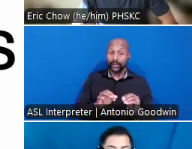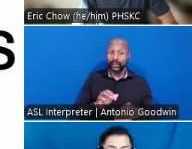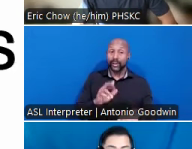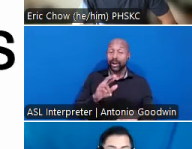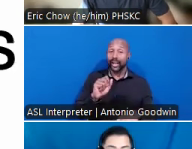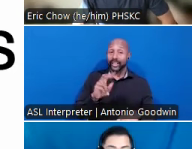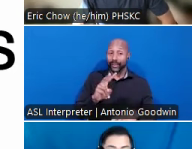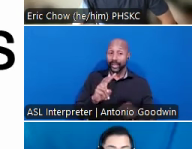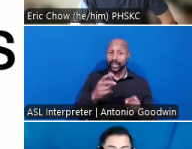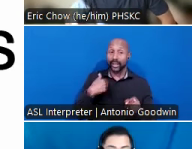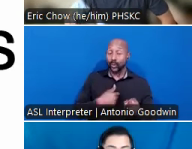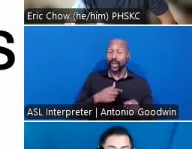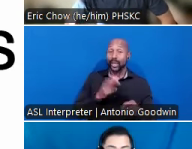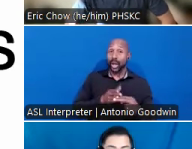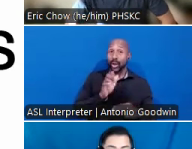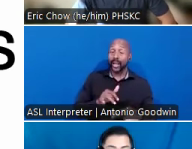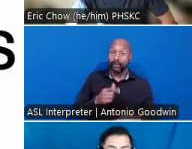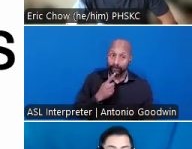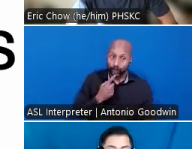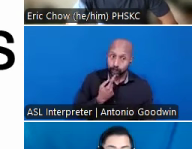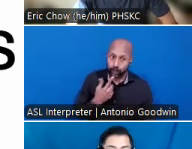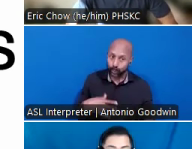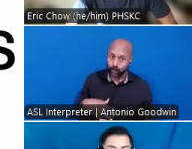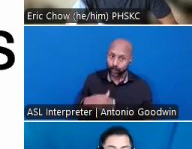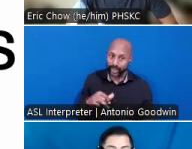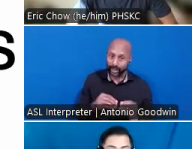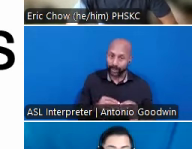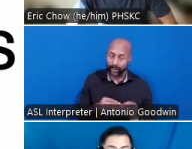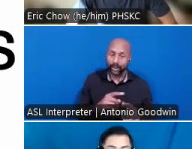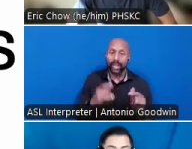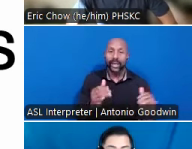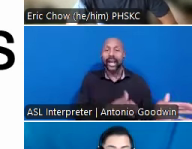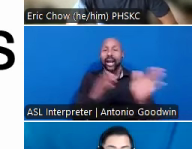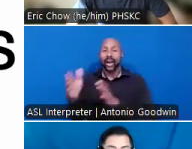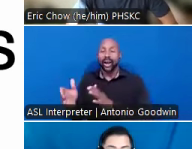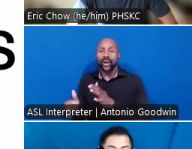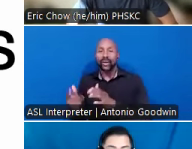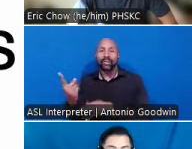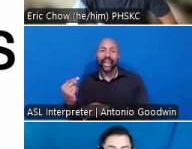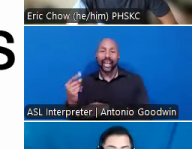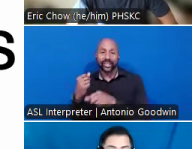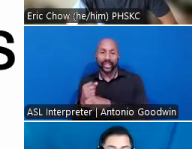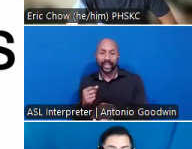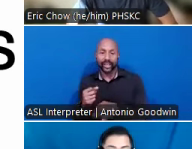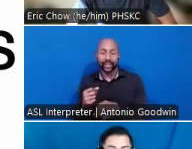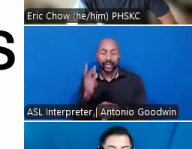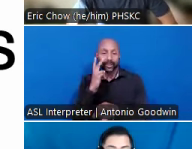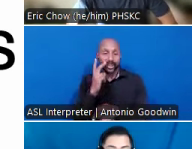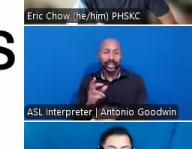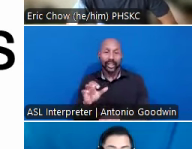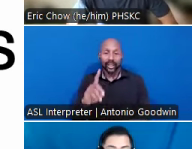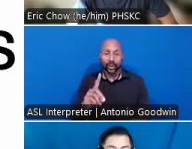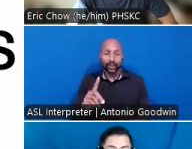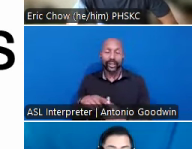Now, in the last year, this is where our hospitalizations are with COVID, flu, and RSV,